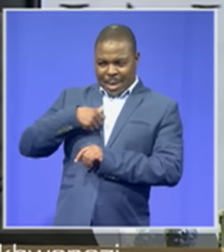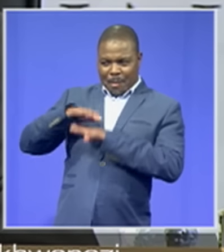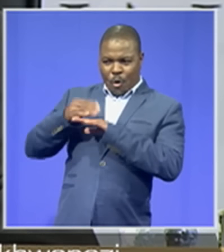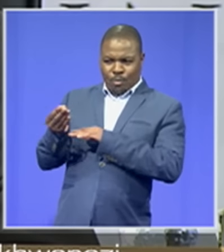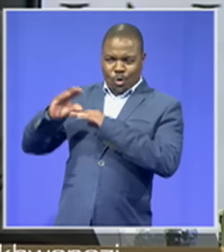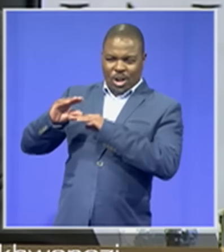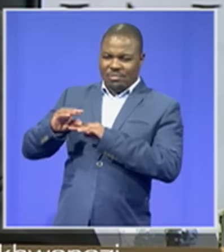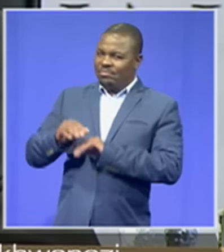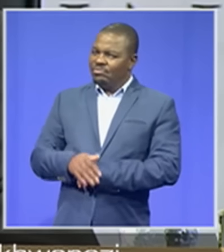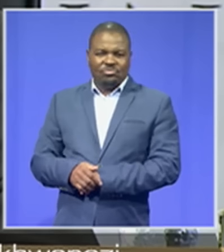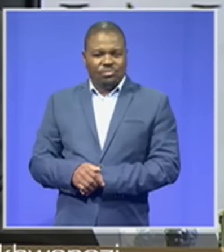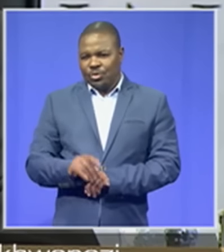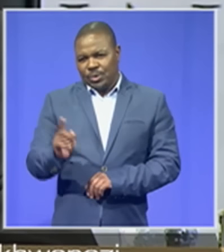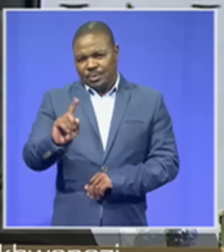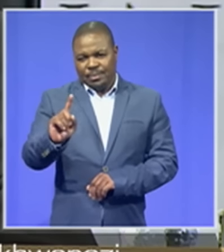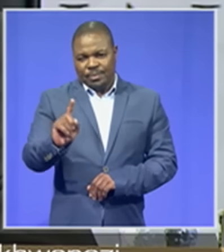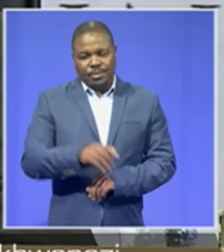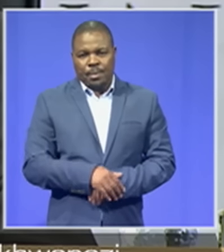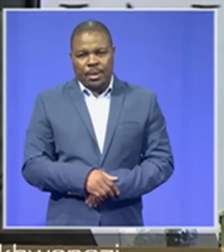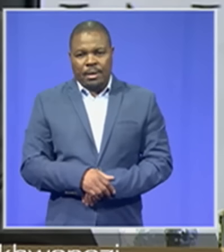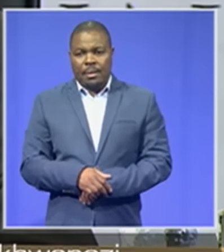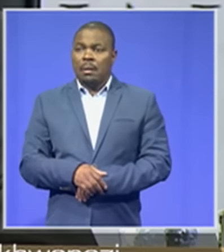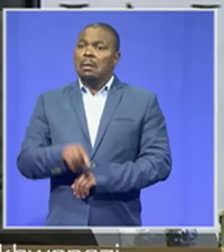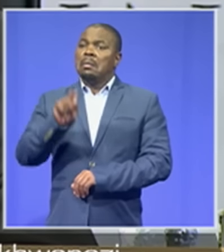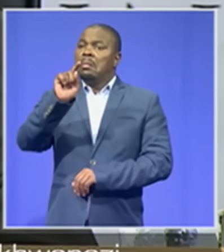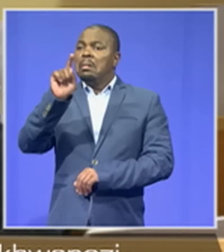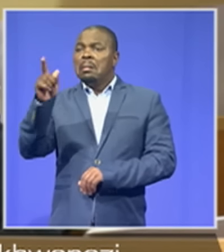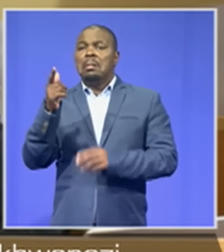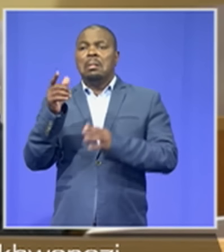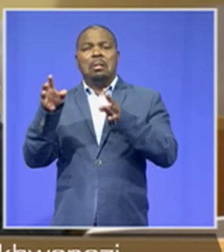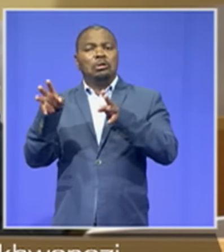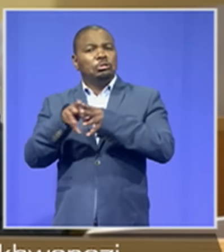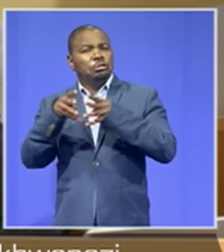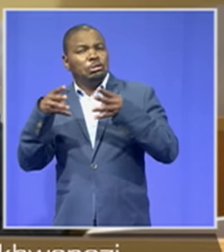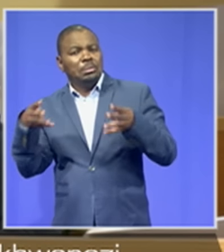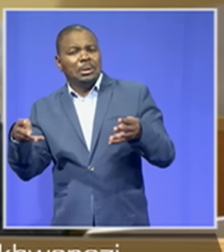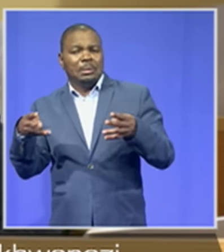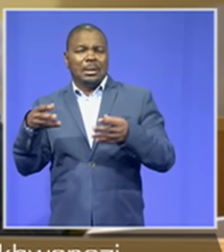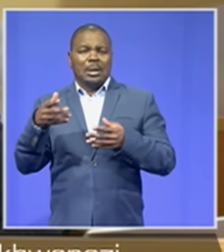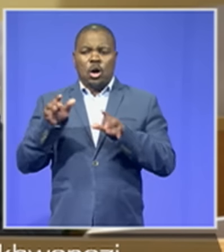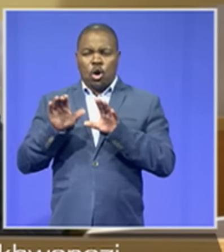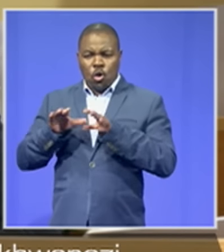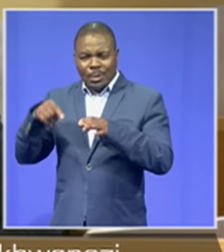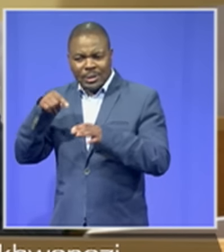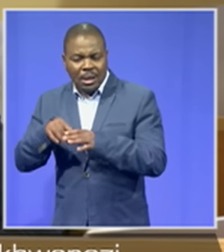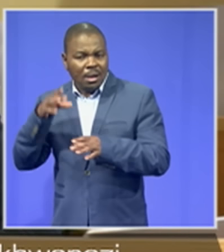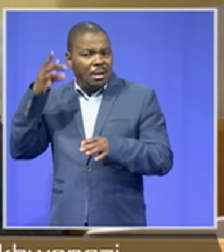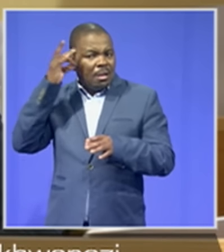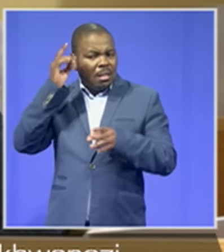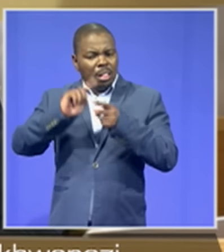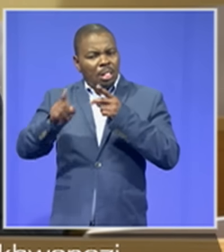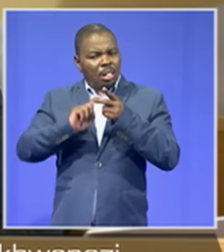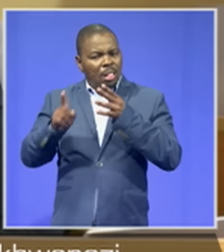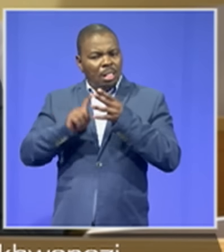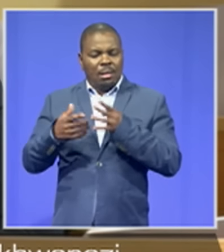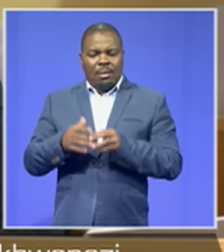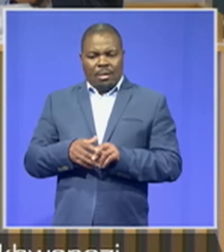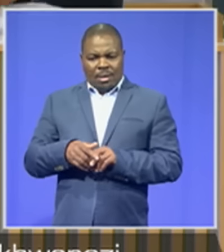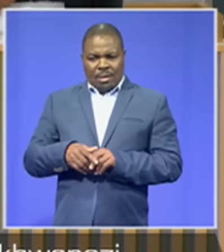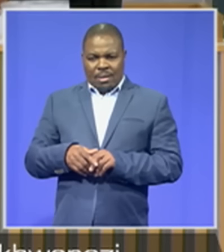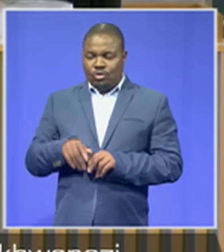There was no way the matter was portrayed in all before the commission and in all the